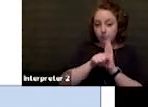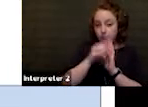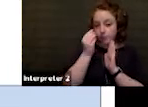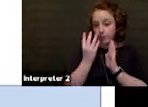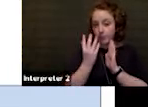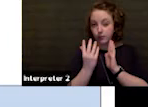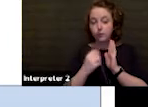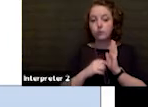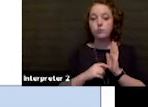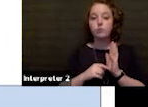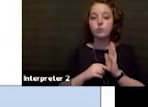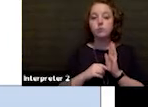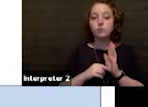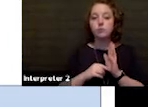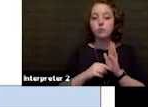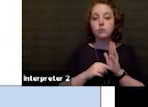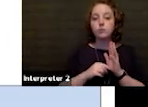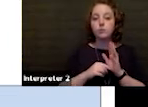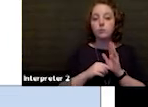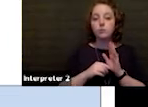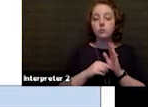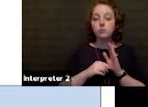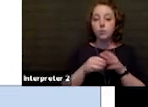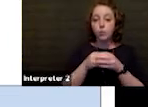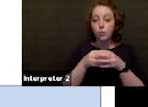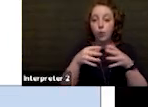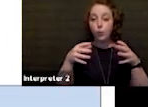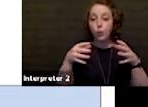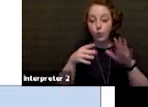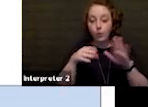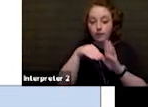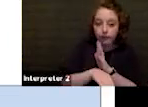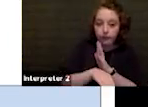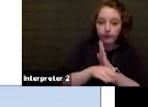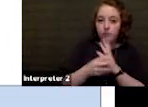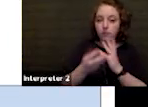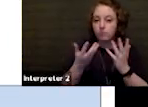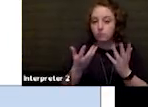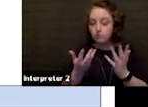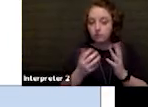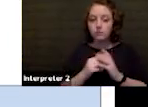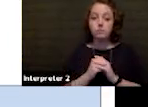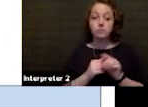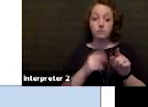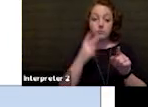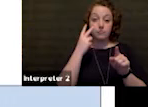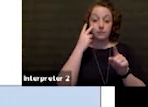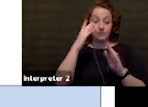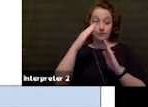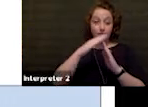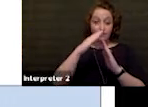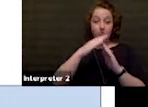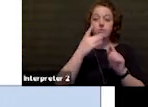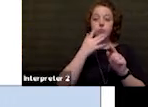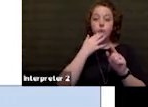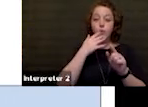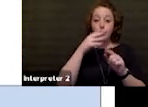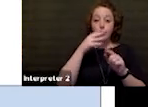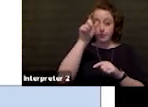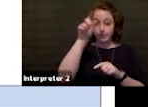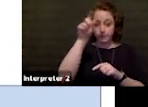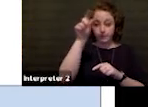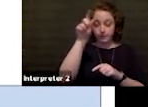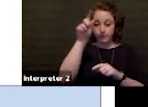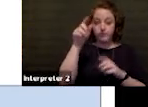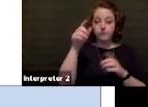growth and decline in the district. And so what you can see up in the top in the color coded is your district